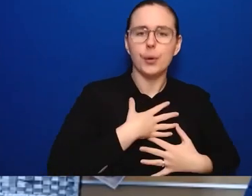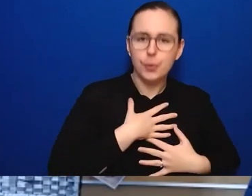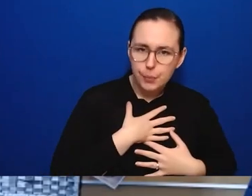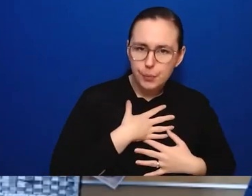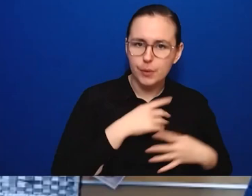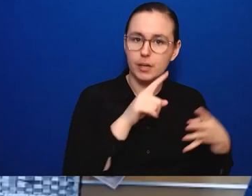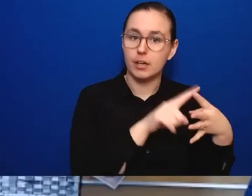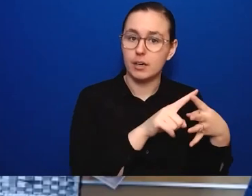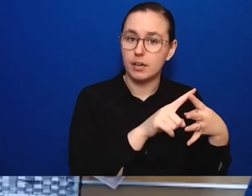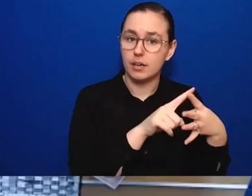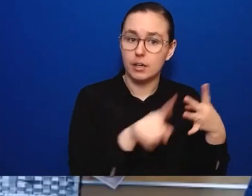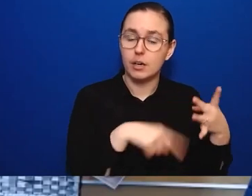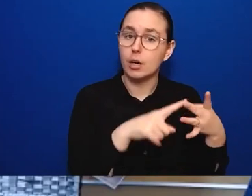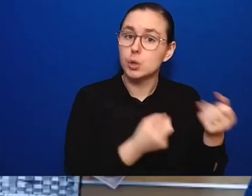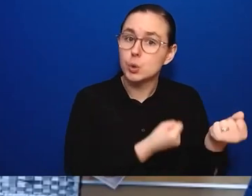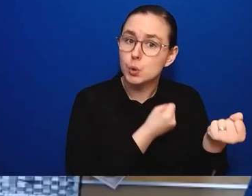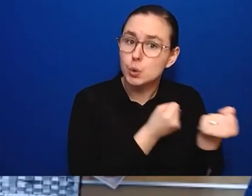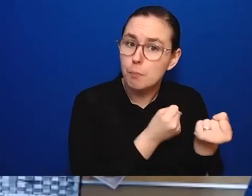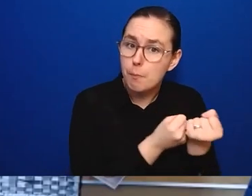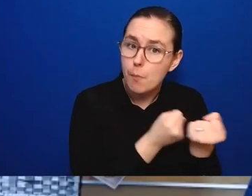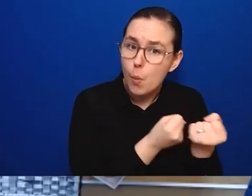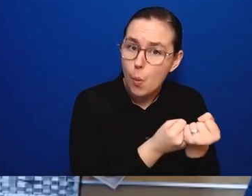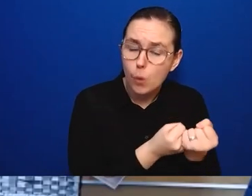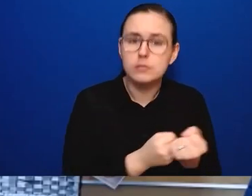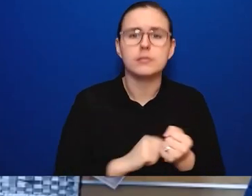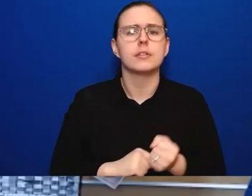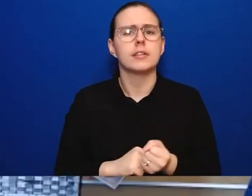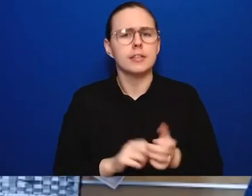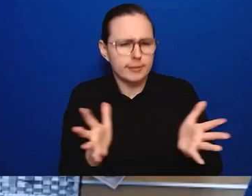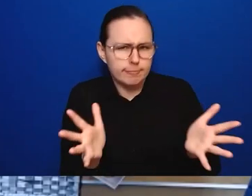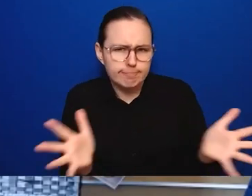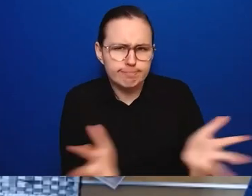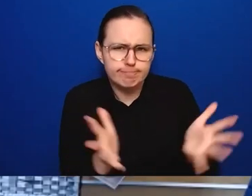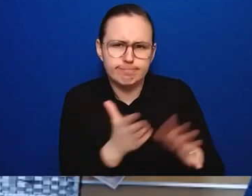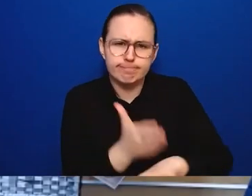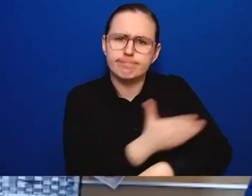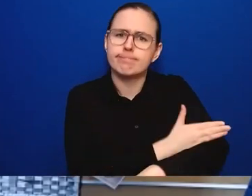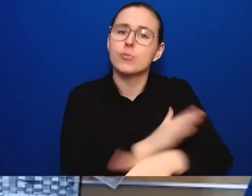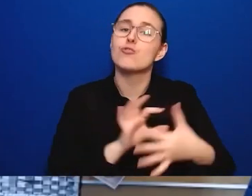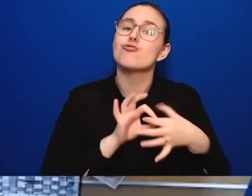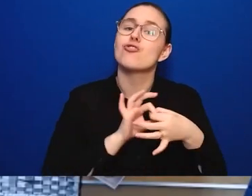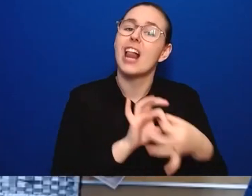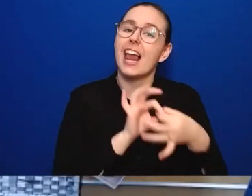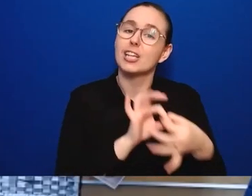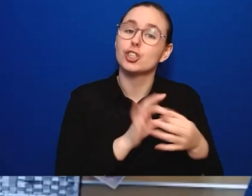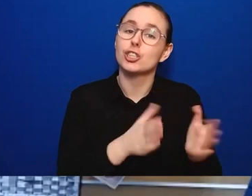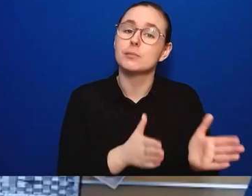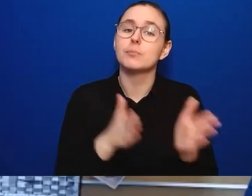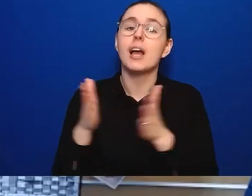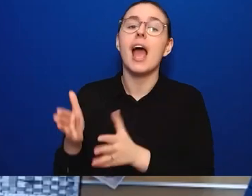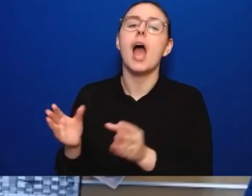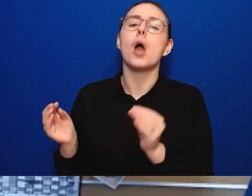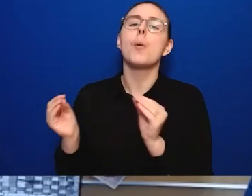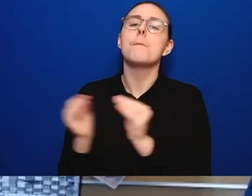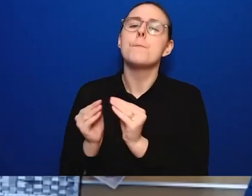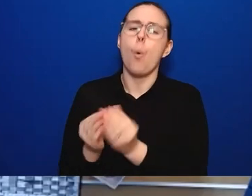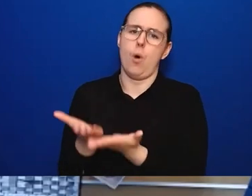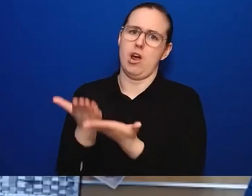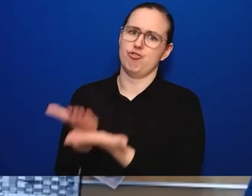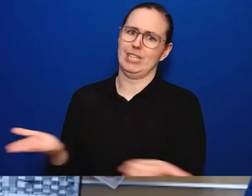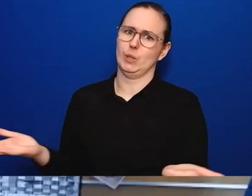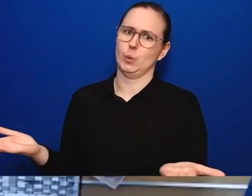our partners, and for access to resources. At that time, a number of challenges were identified through